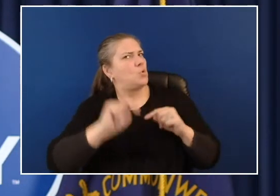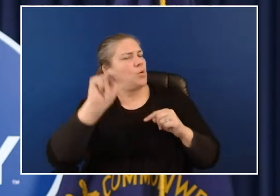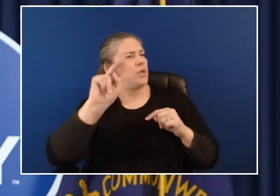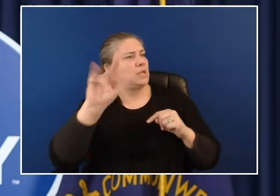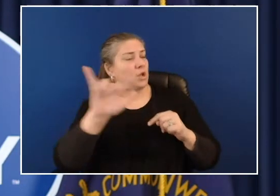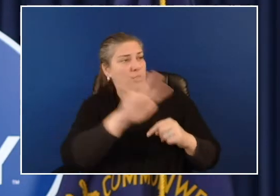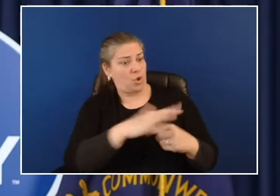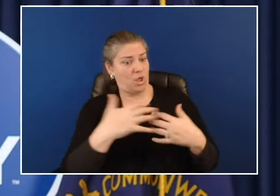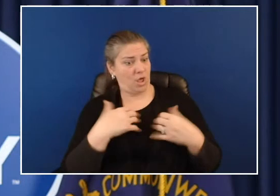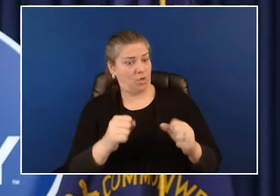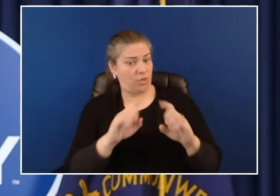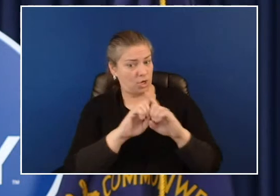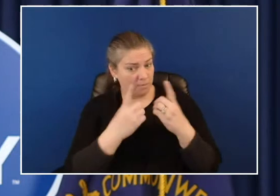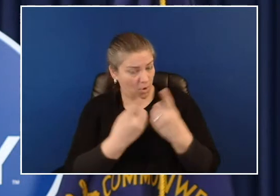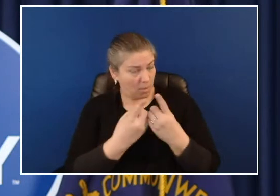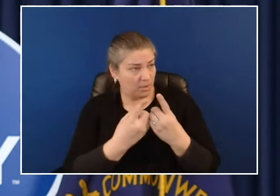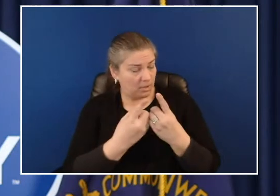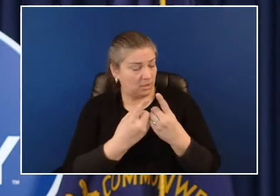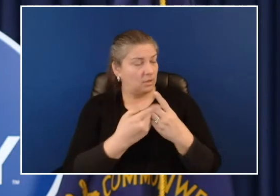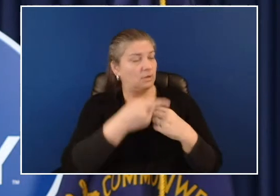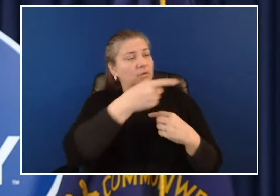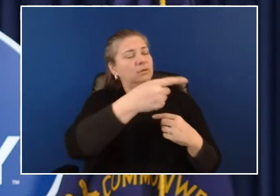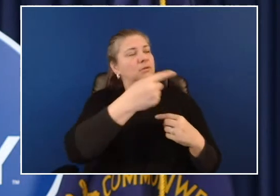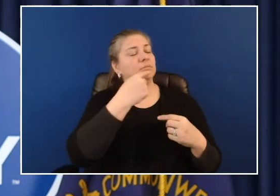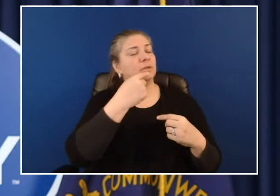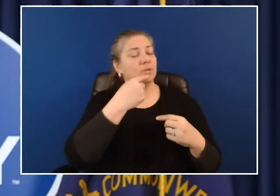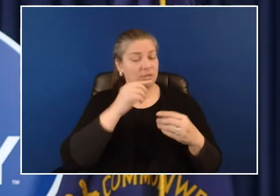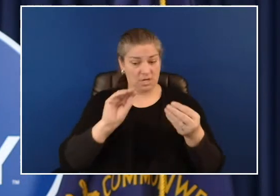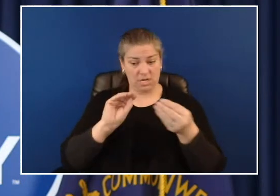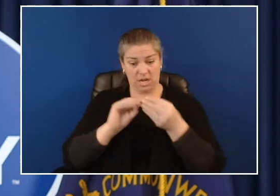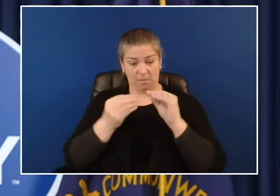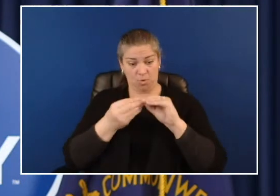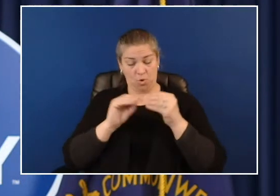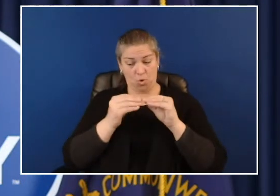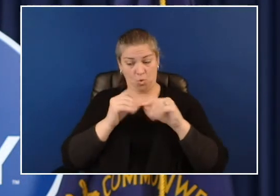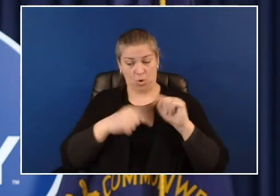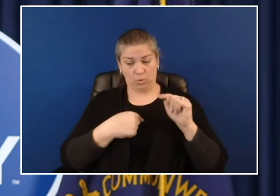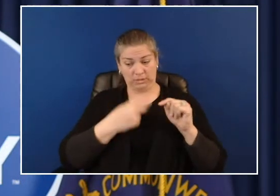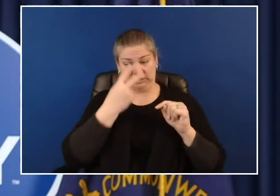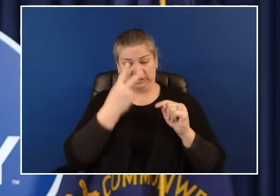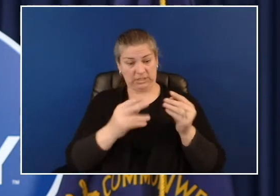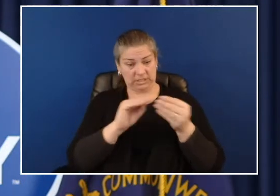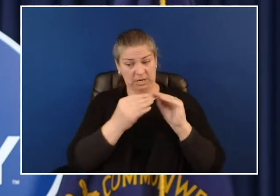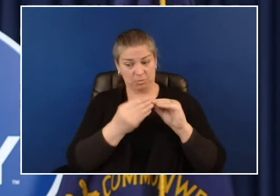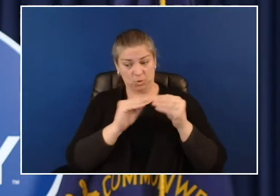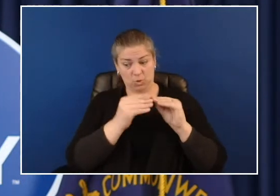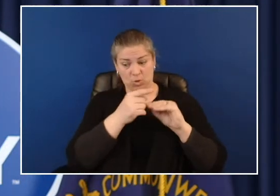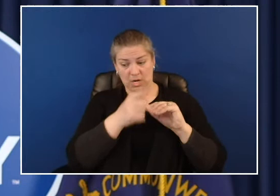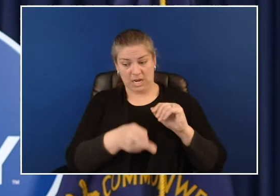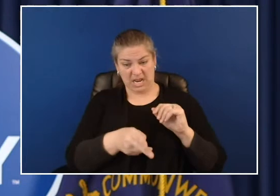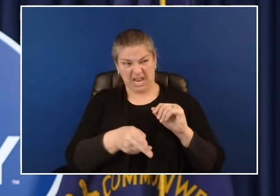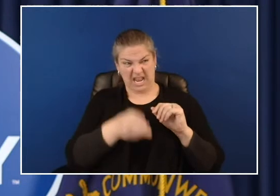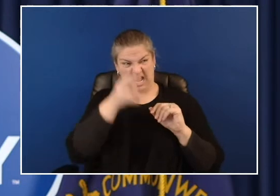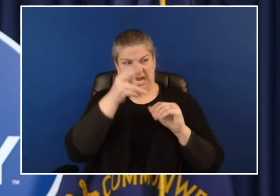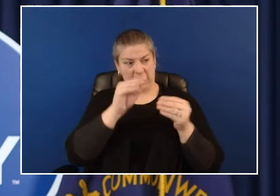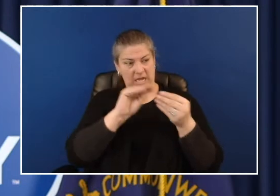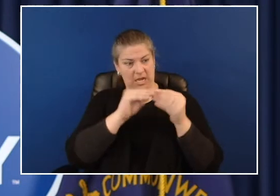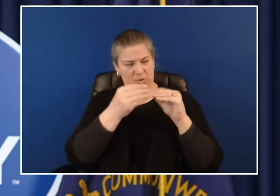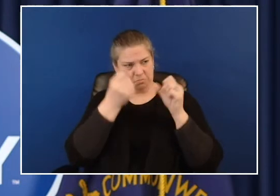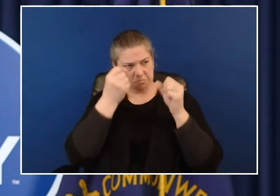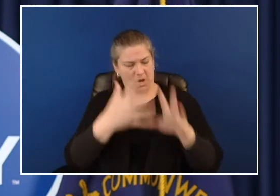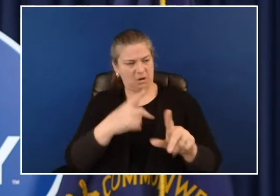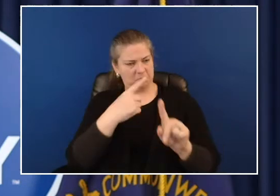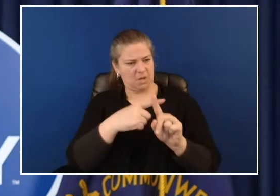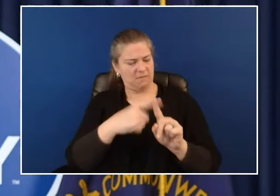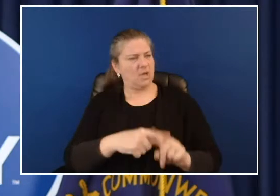St. Elizabeth, that the numbers that we're used to seeing with a very higher number of cases being